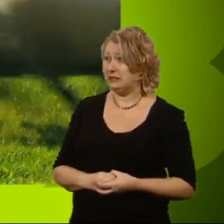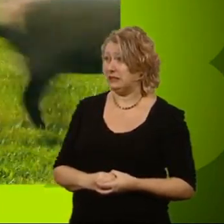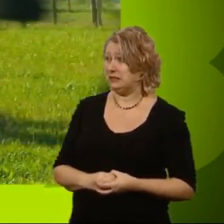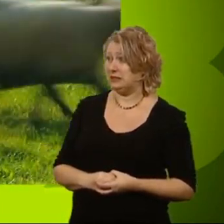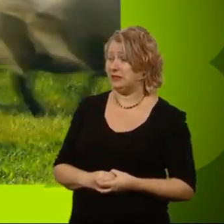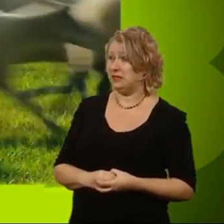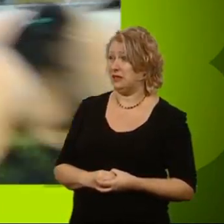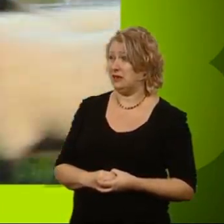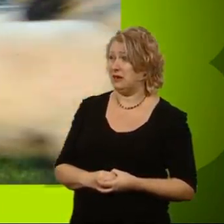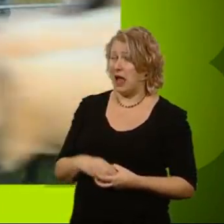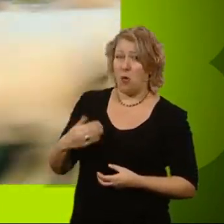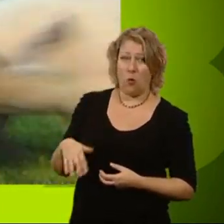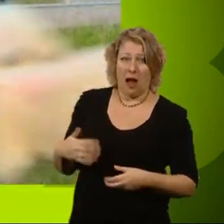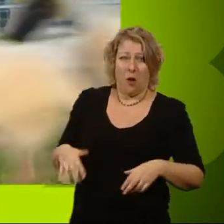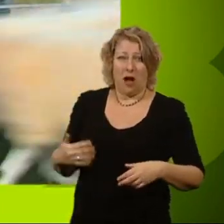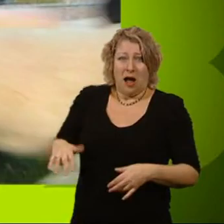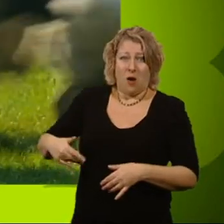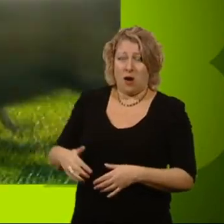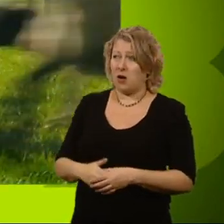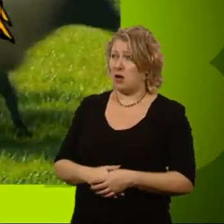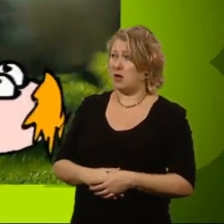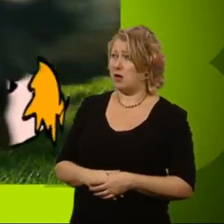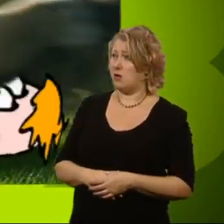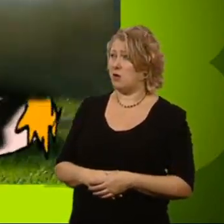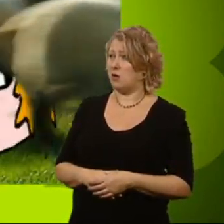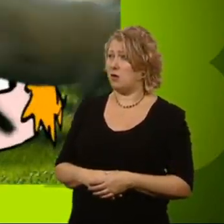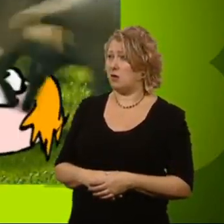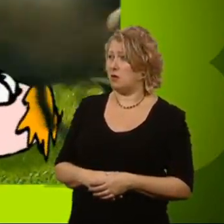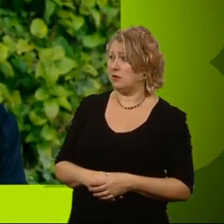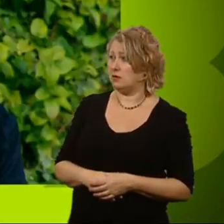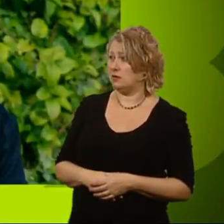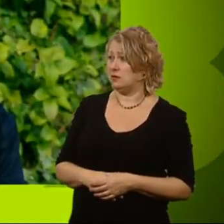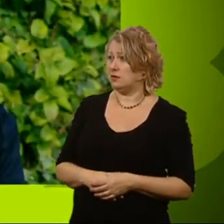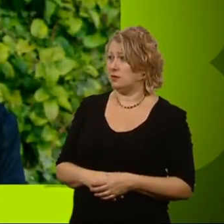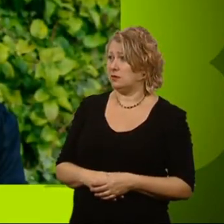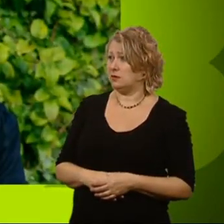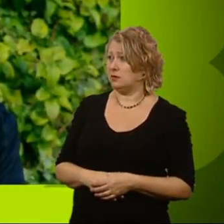Ah! Ah! Ow! Ow! Oh! Ow! Oh, that was a big one! Ow! Oh! Ow!